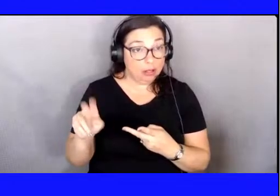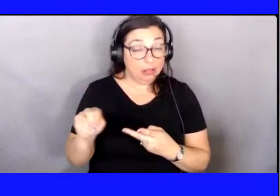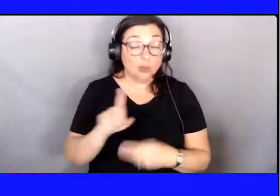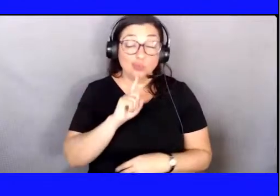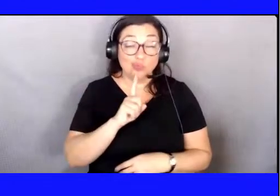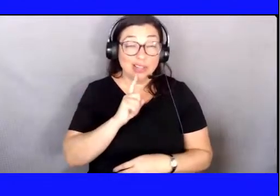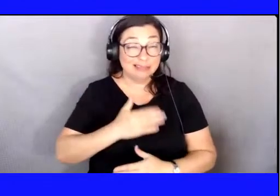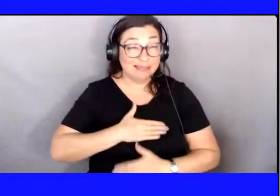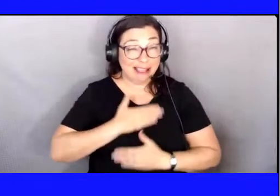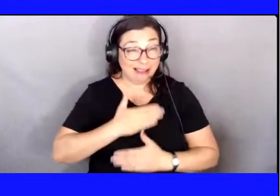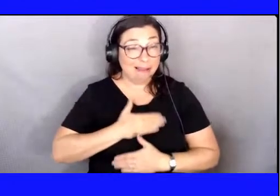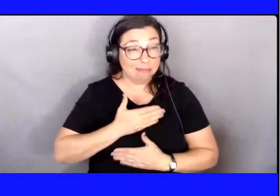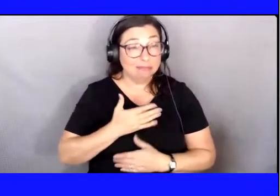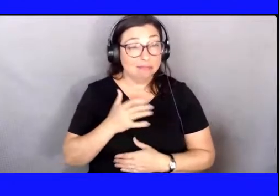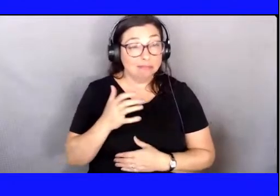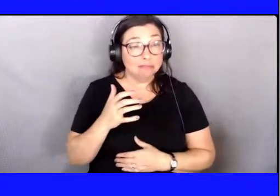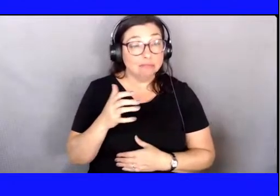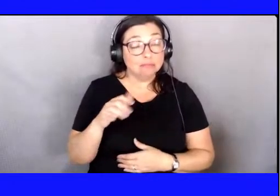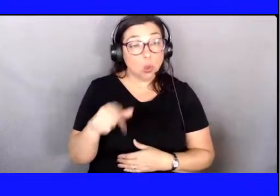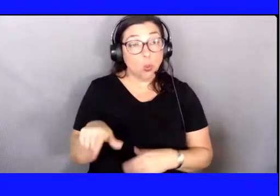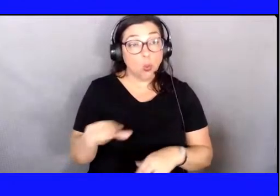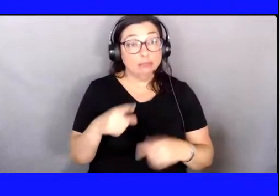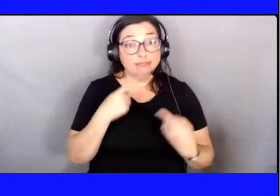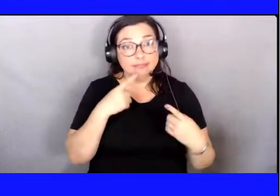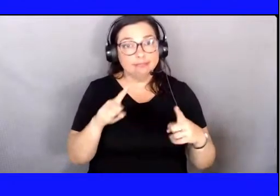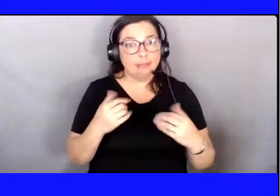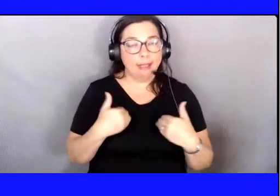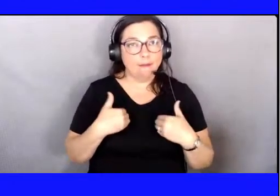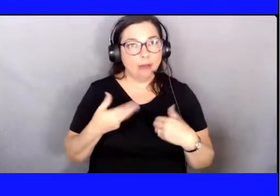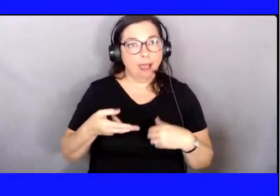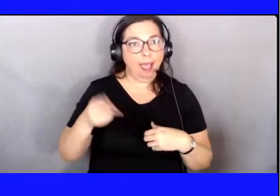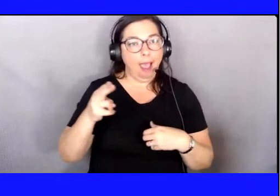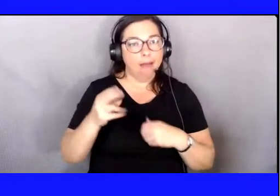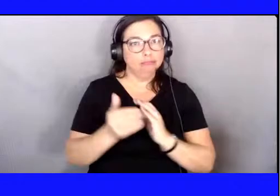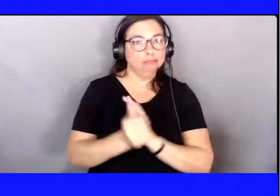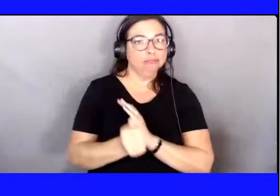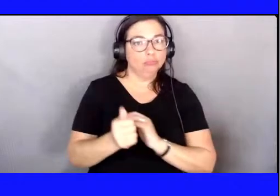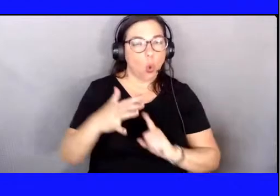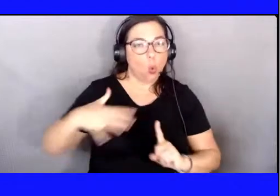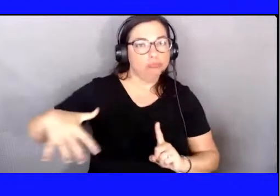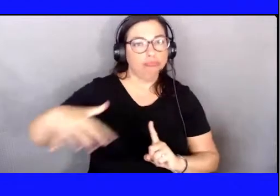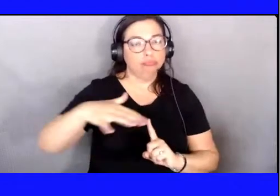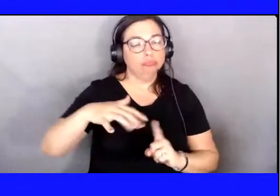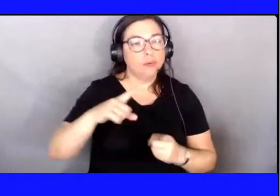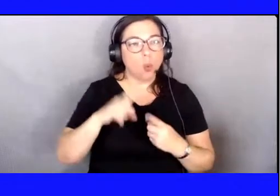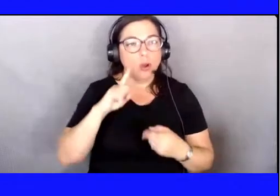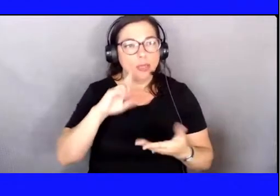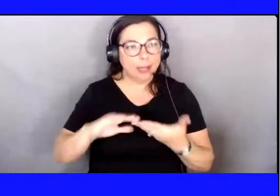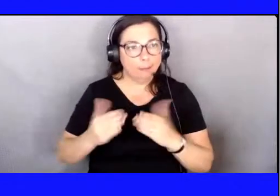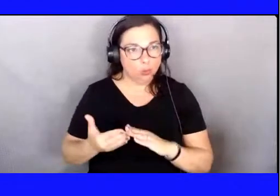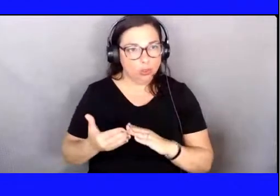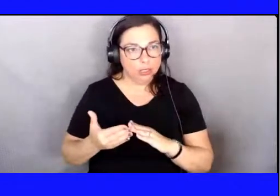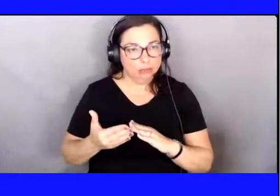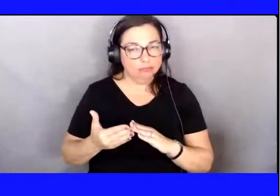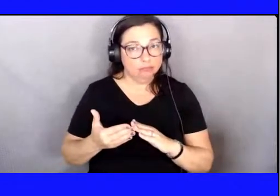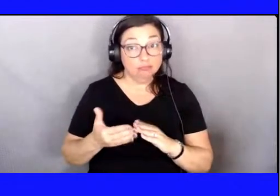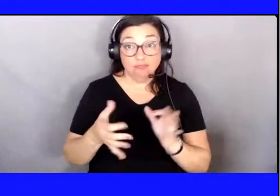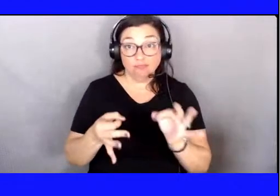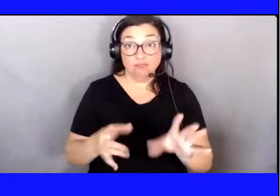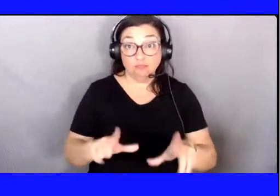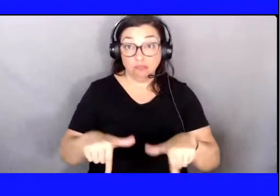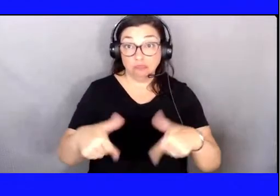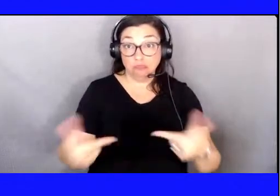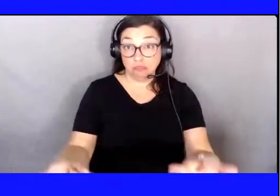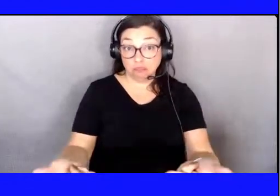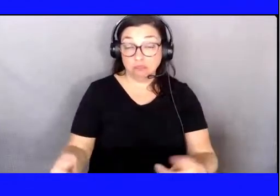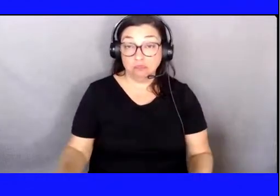pleased that we've been able to bring such high caliber open space to the community. The thing that makes